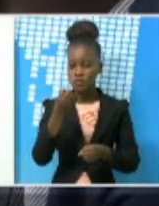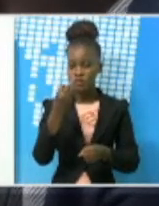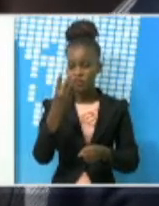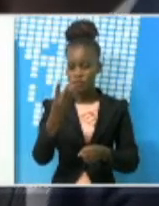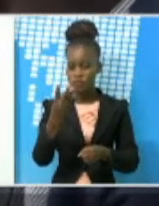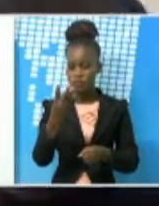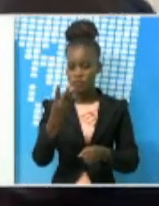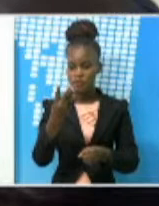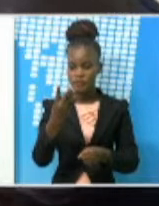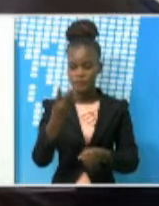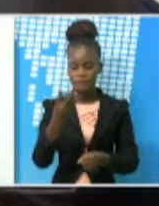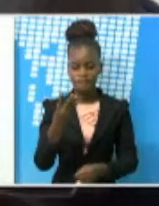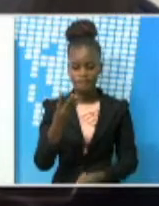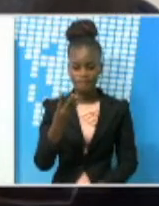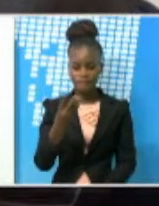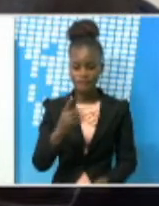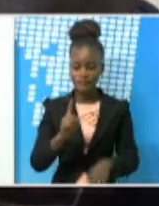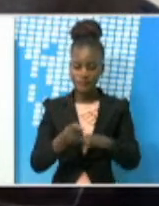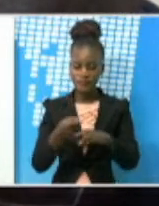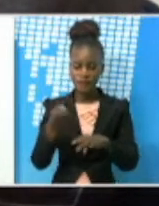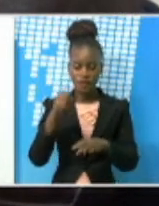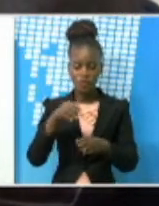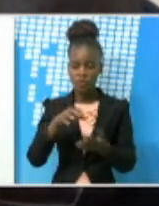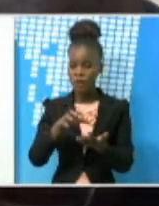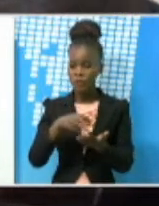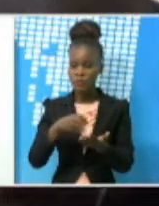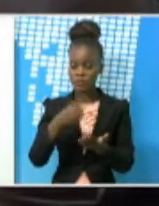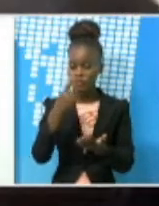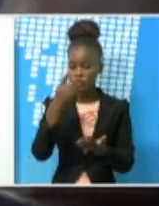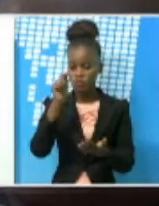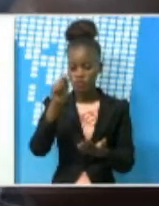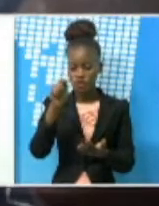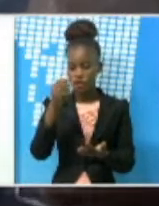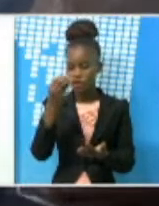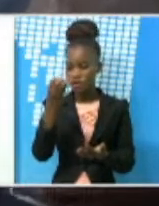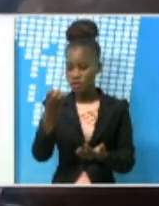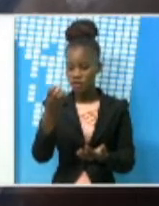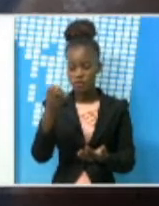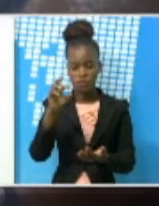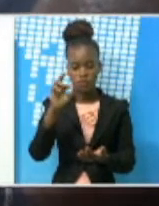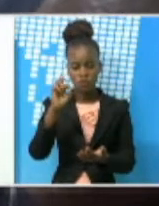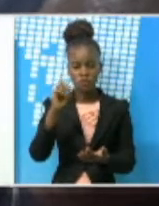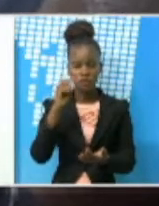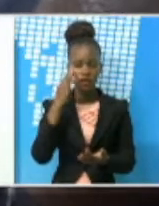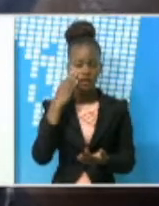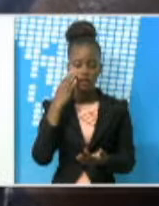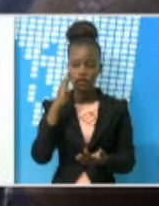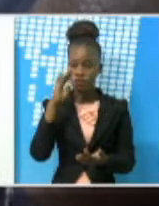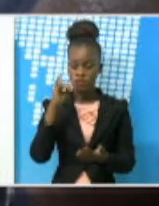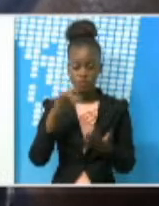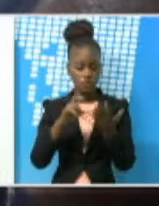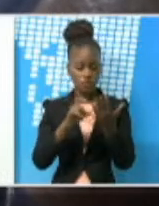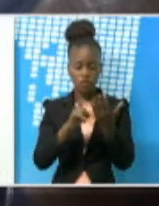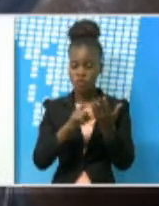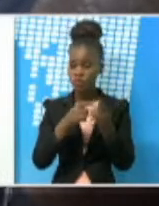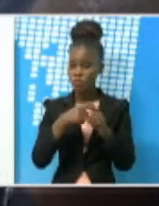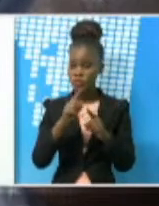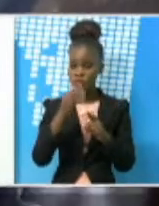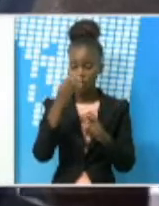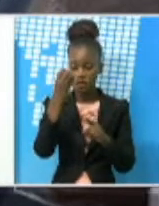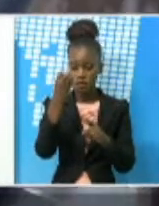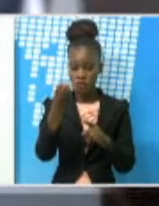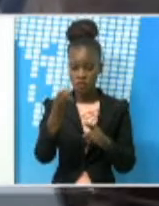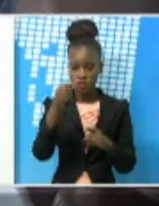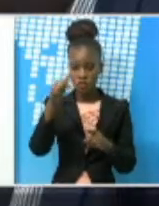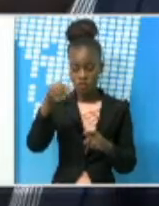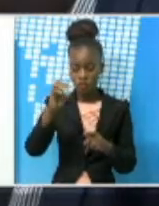2023-2024. We expected to collect 168 billion, and by December we had collected 67